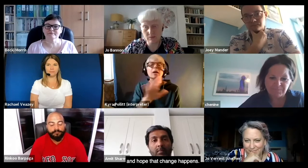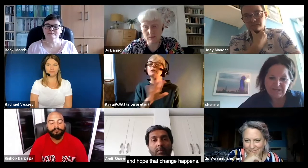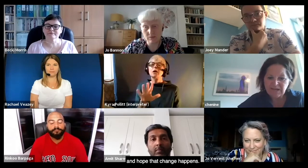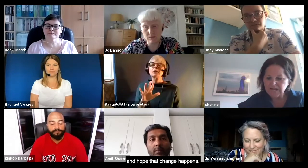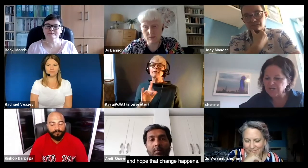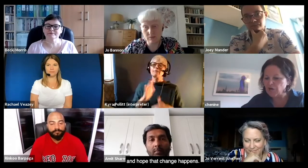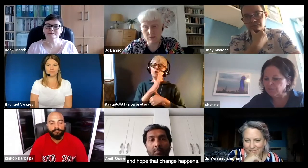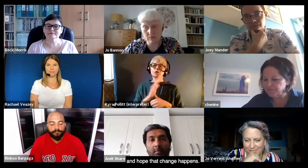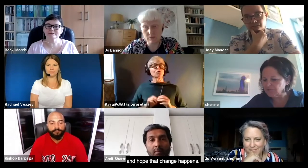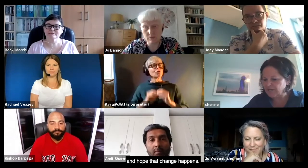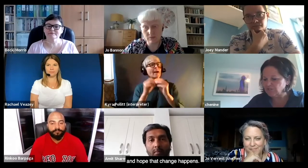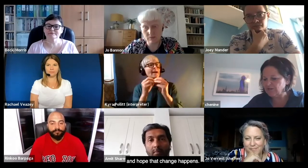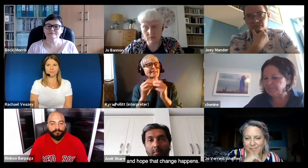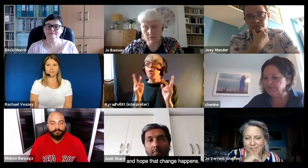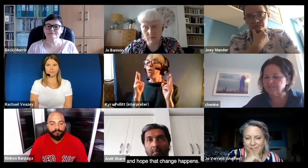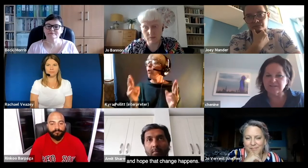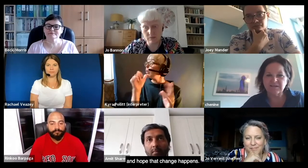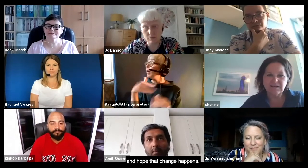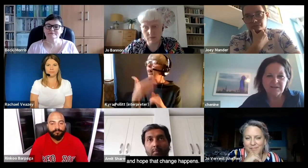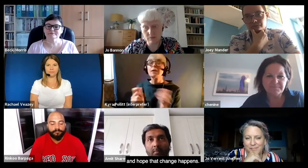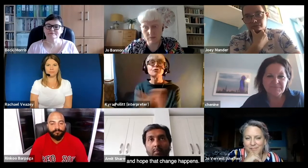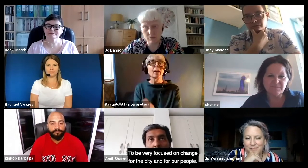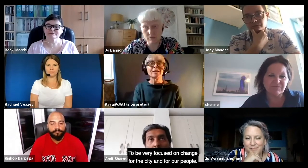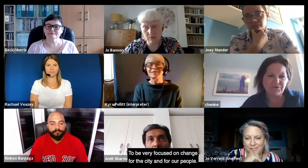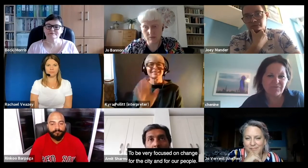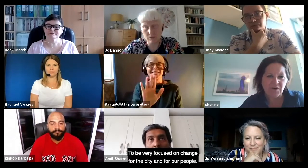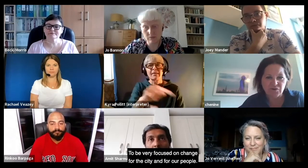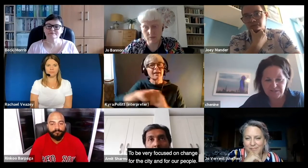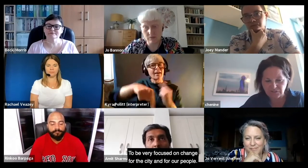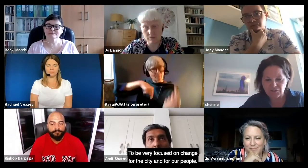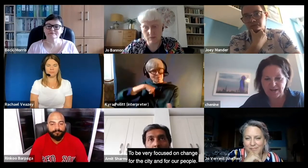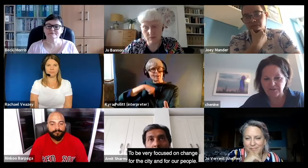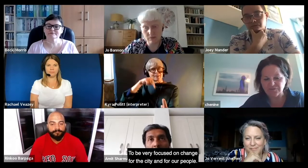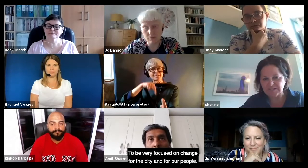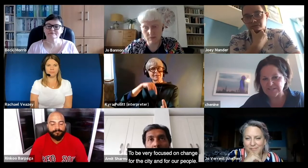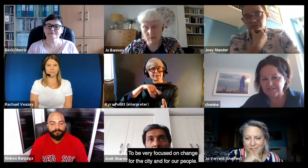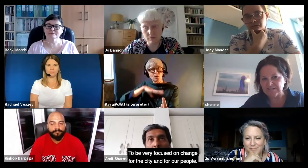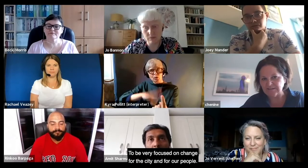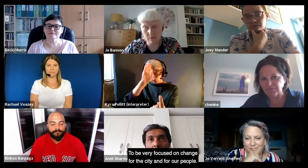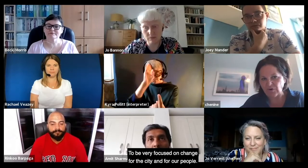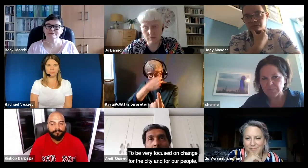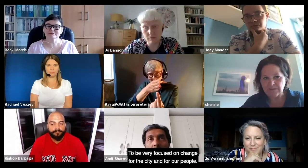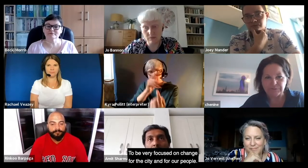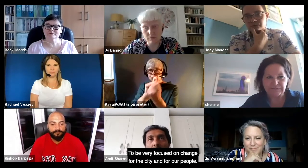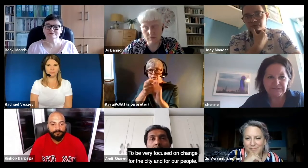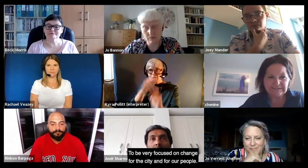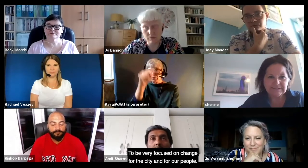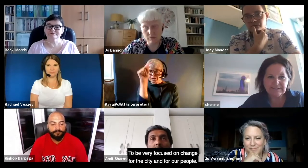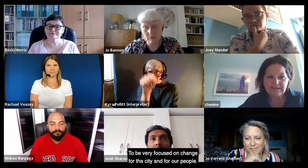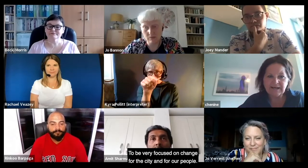program and hope that change happens, to be very focused on change for the city and for our